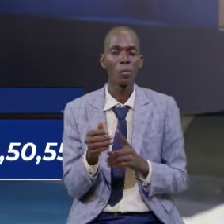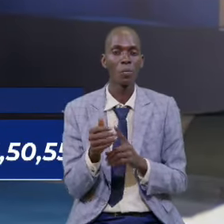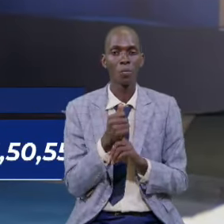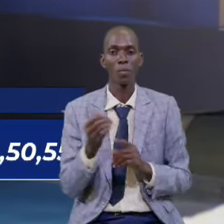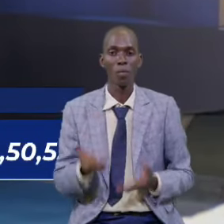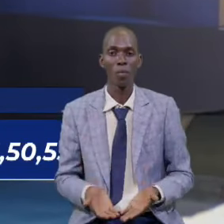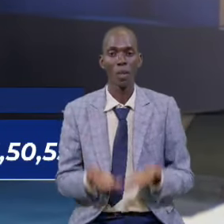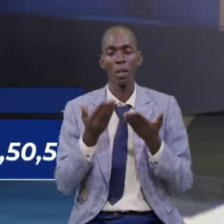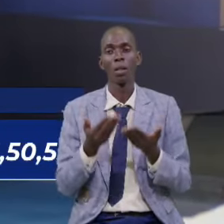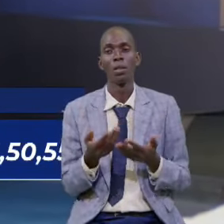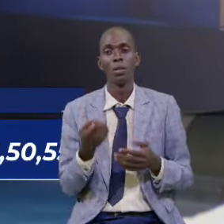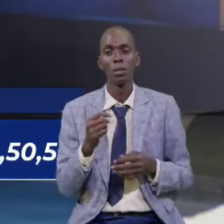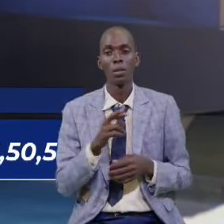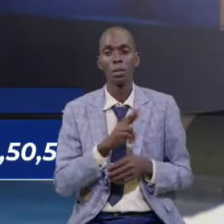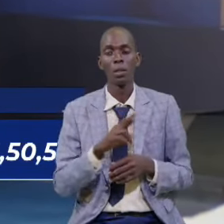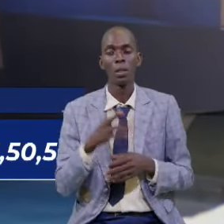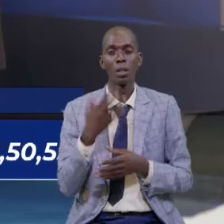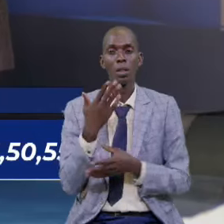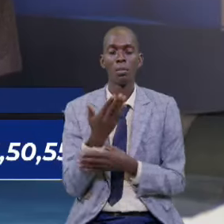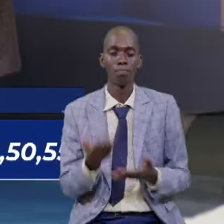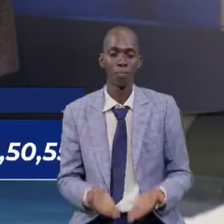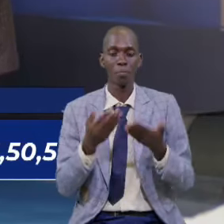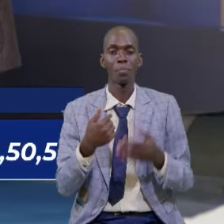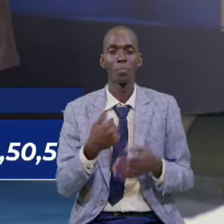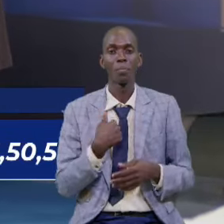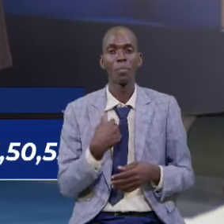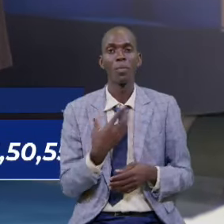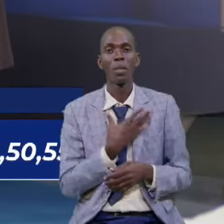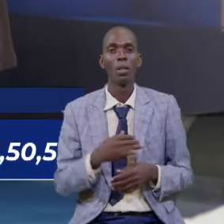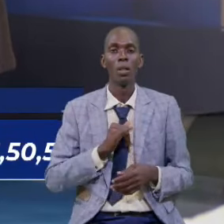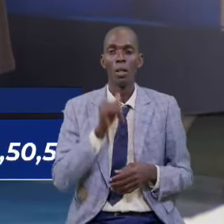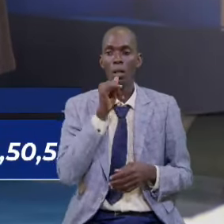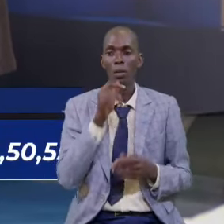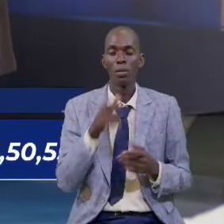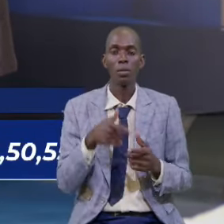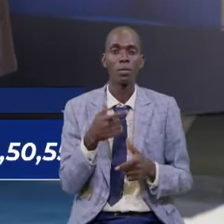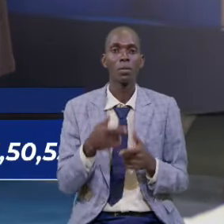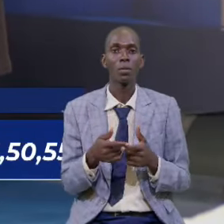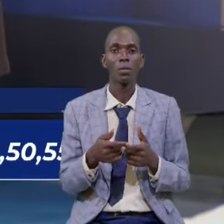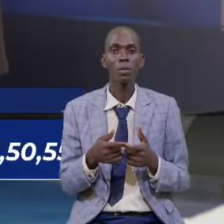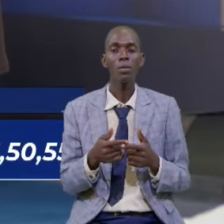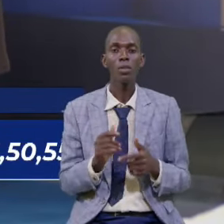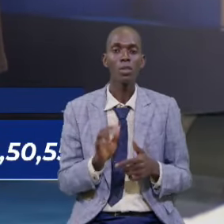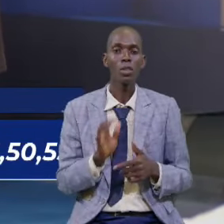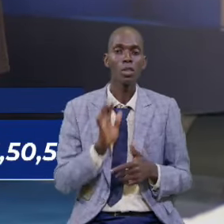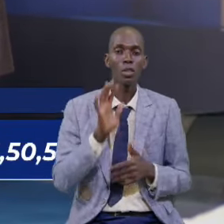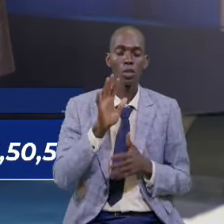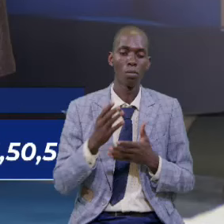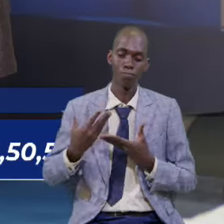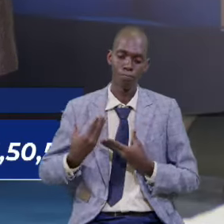right hand holds me up. And then he said, your gentleness, that's a leader,